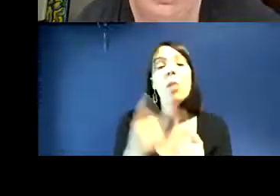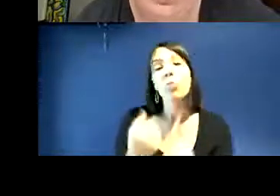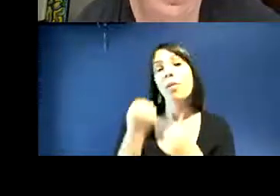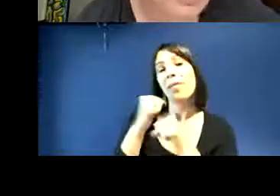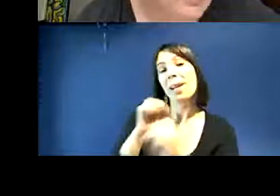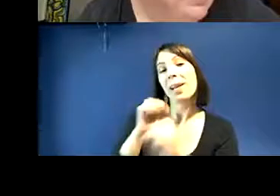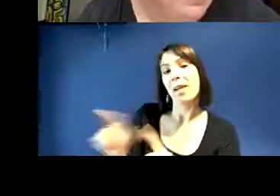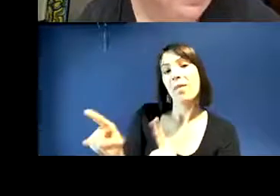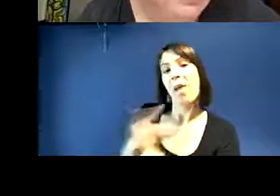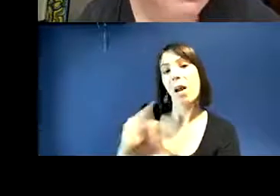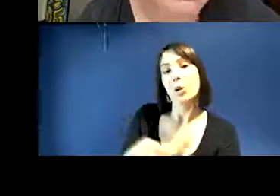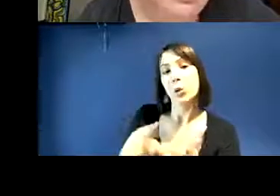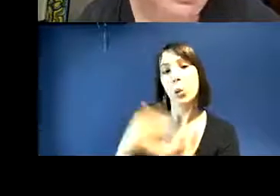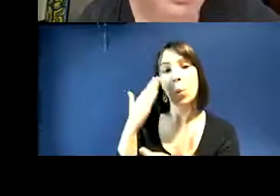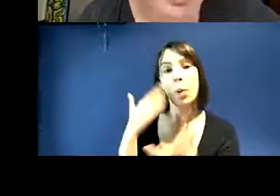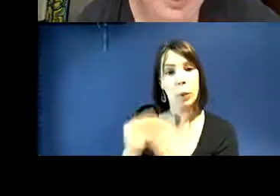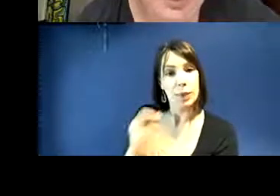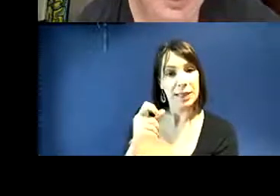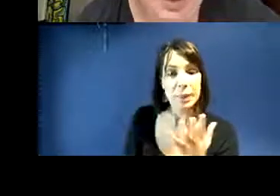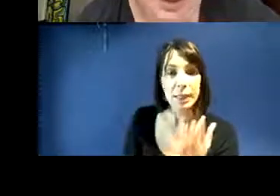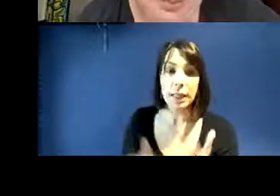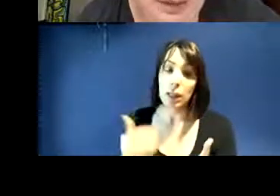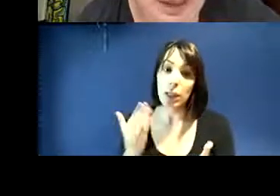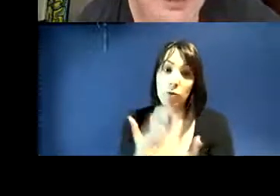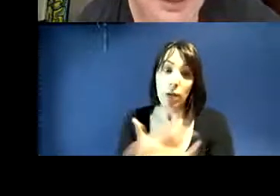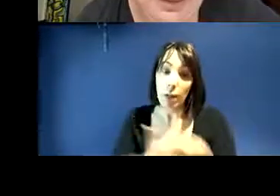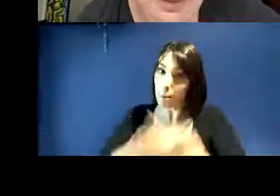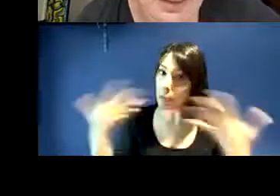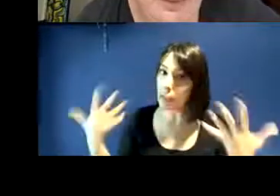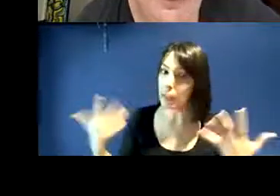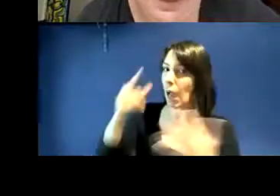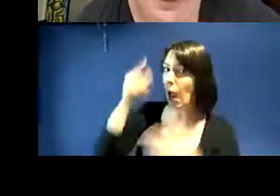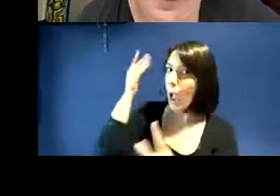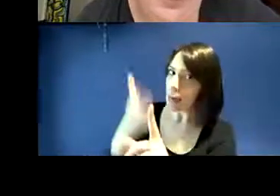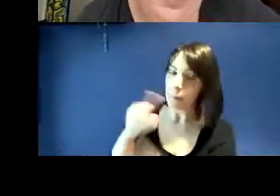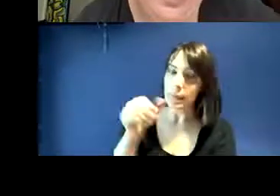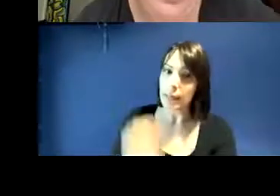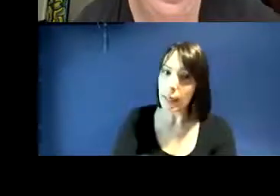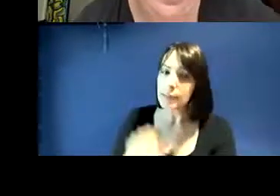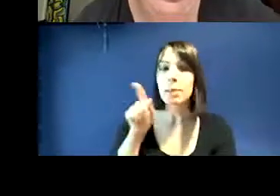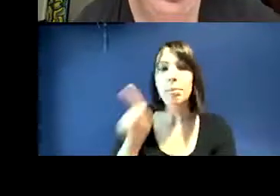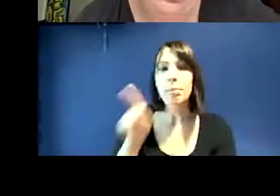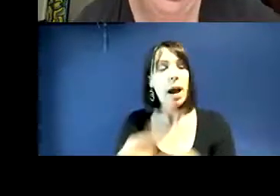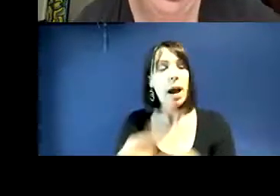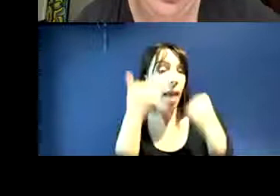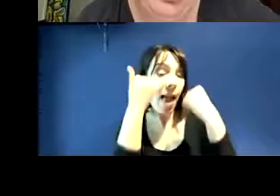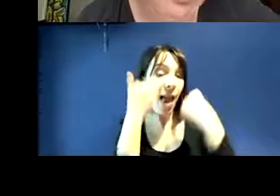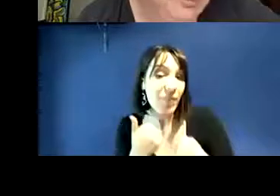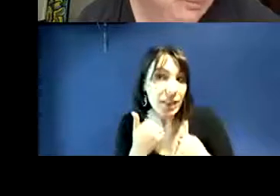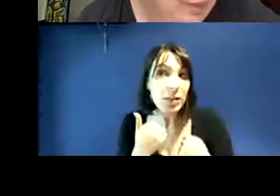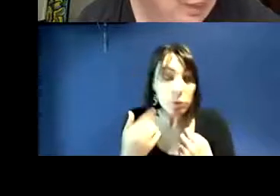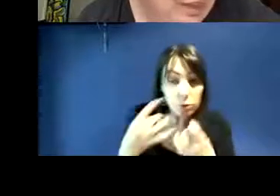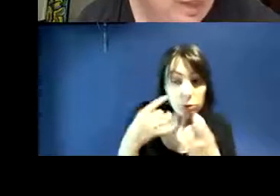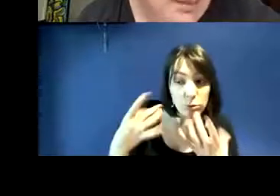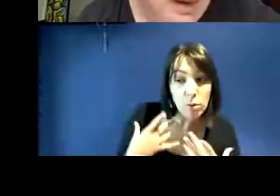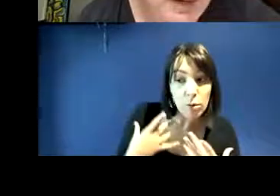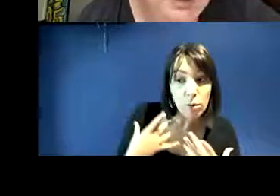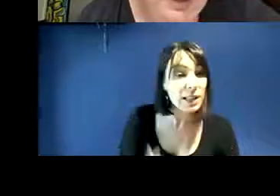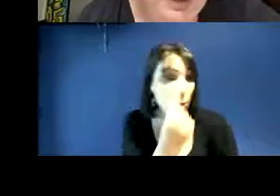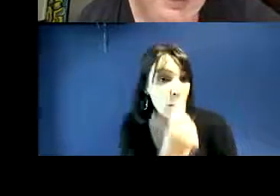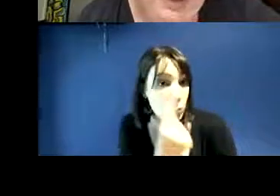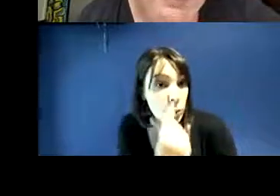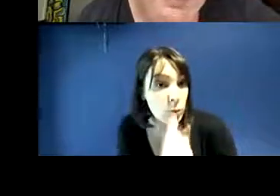with disabilities is an ambitious project, but the evidence itself tells us that it is actually possible.